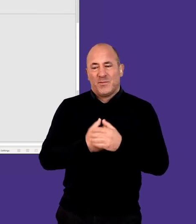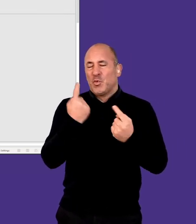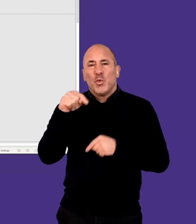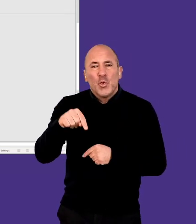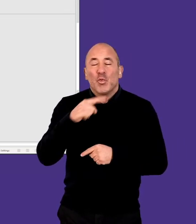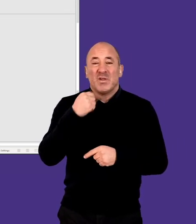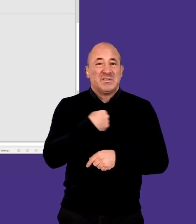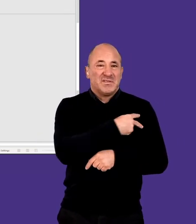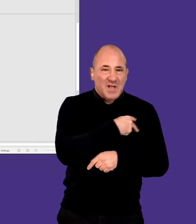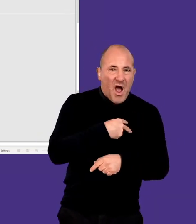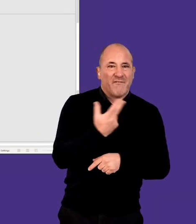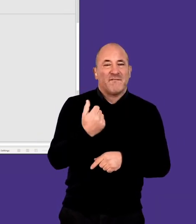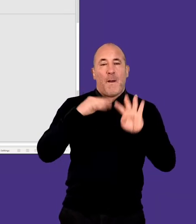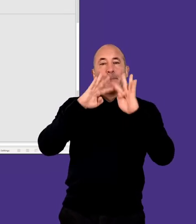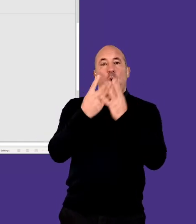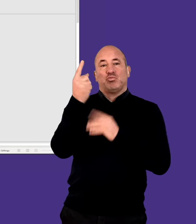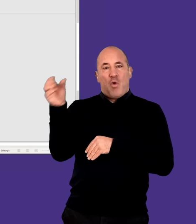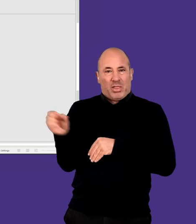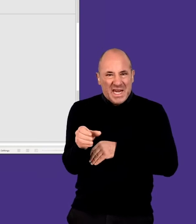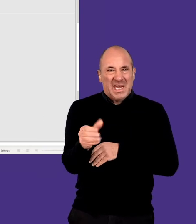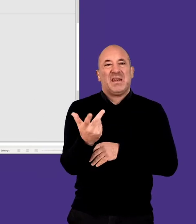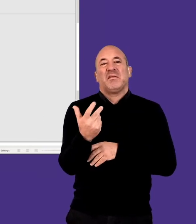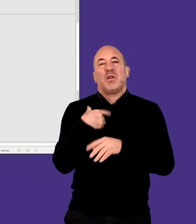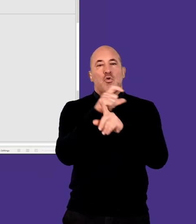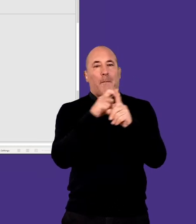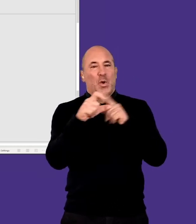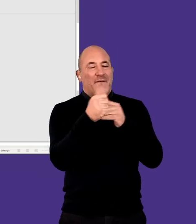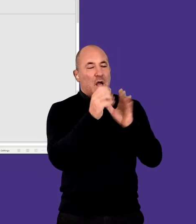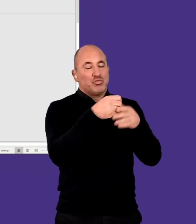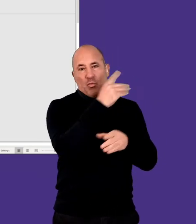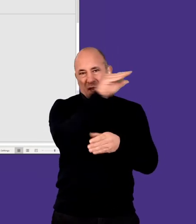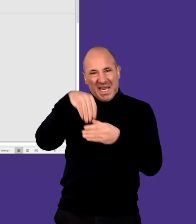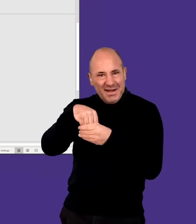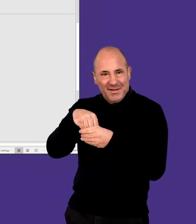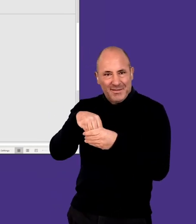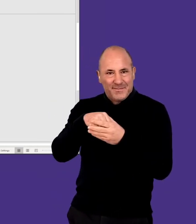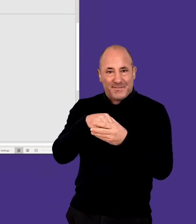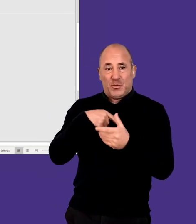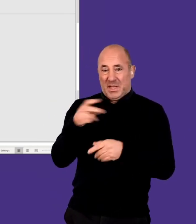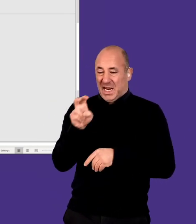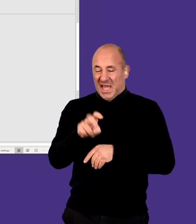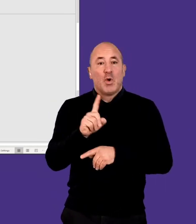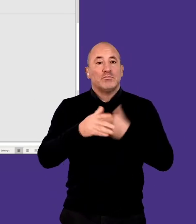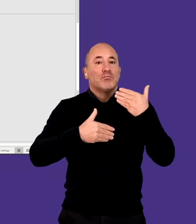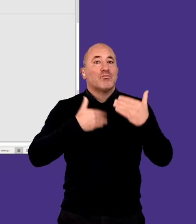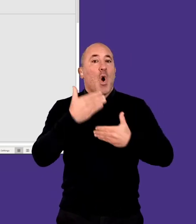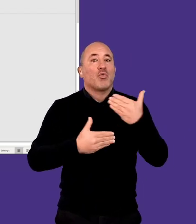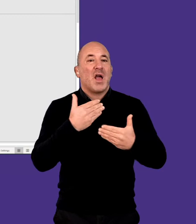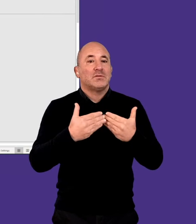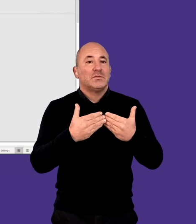going to include some staff, a member of our board, and a member of our community advisors group. And we're going to mark this one